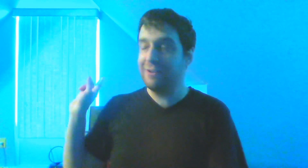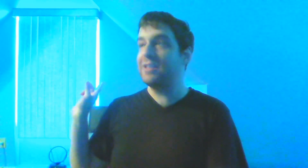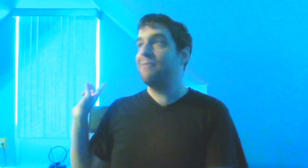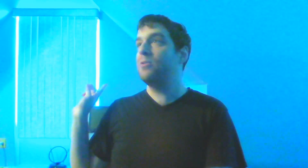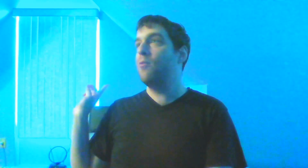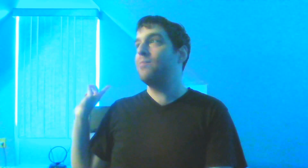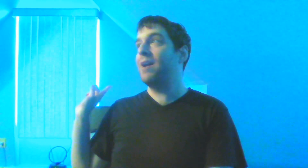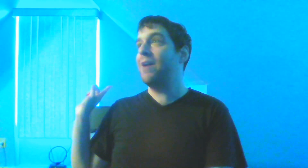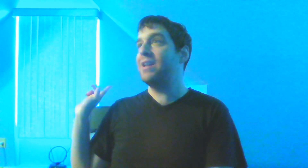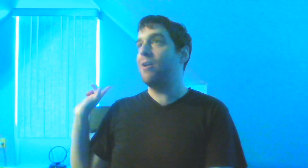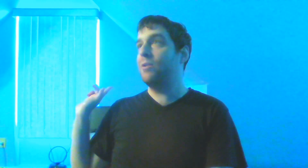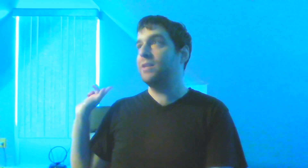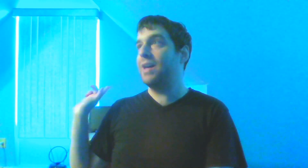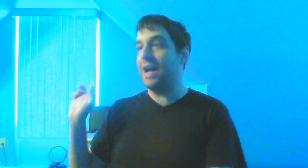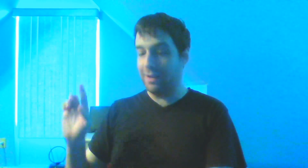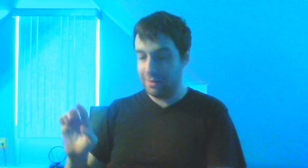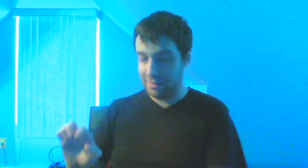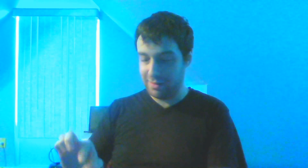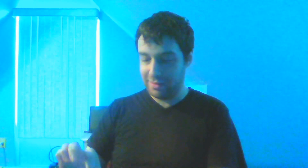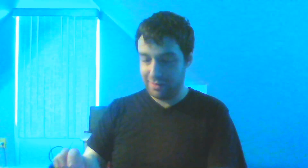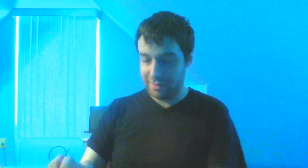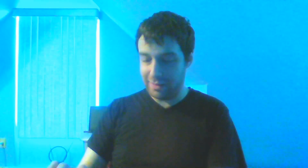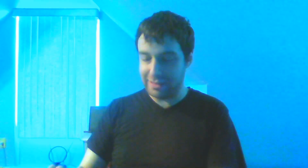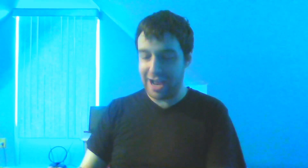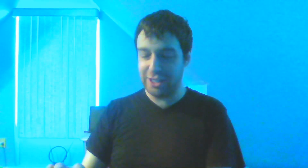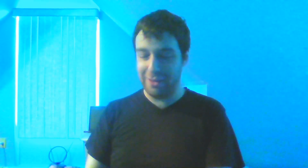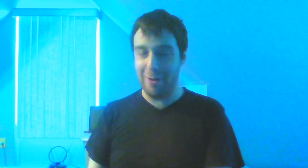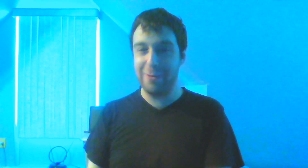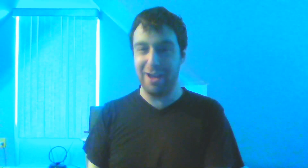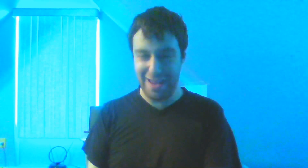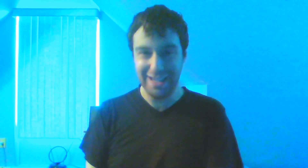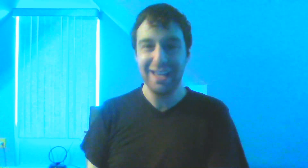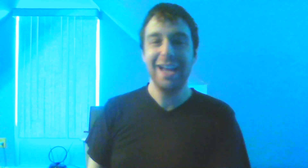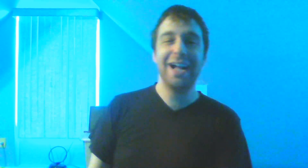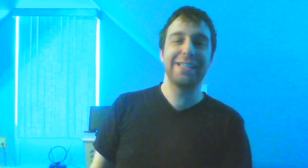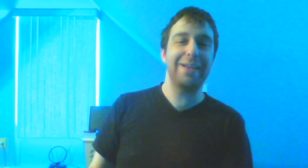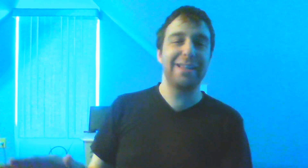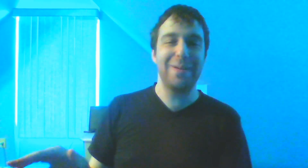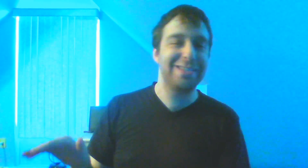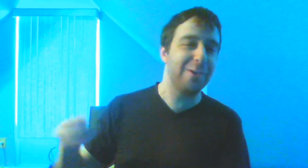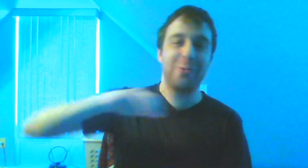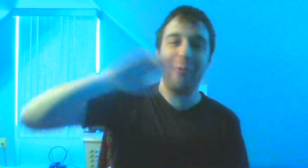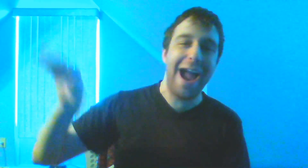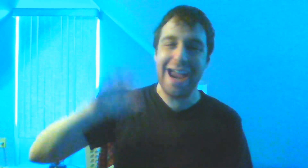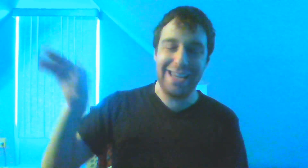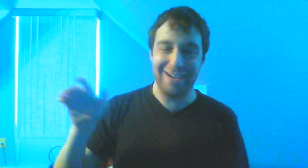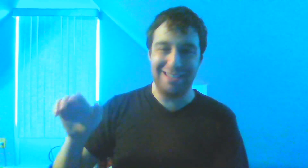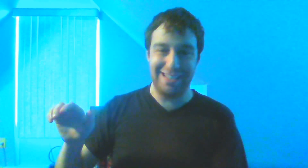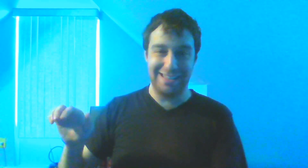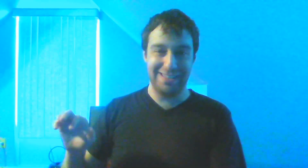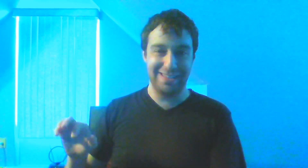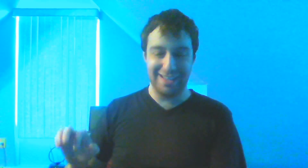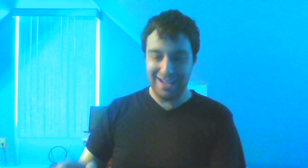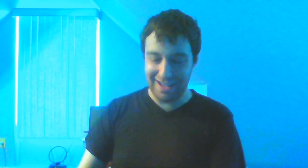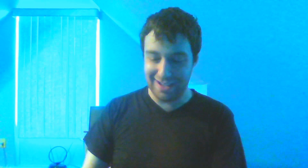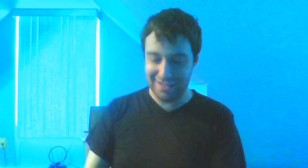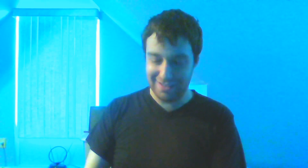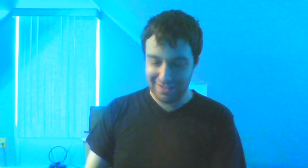Oh, I hear a siren going by right now. Look at that. That's actually welcoming. It's been so quiet here